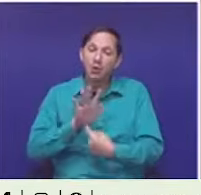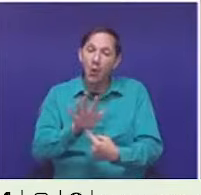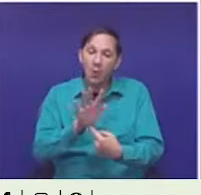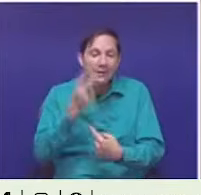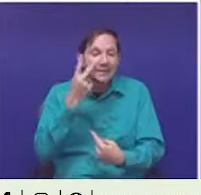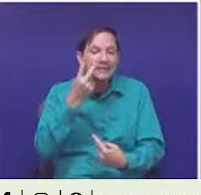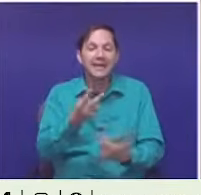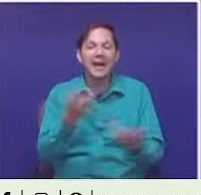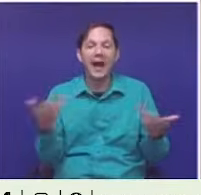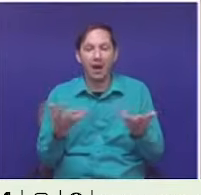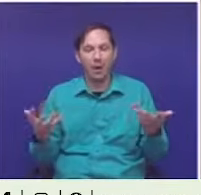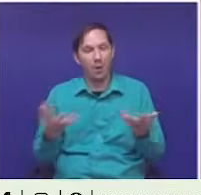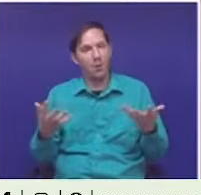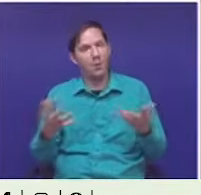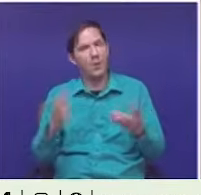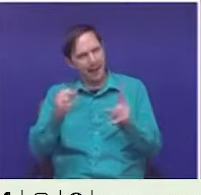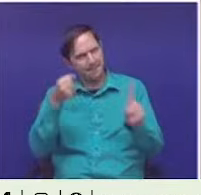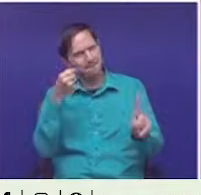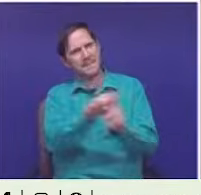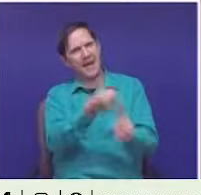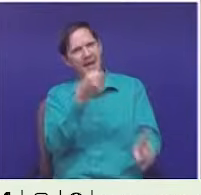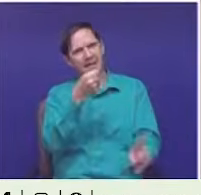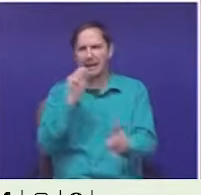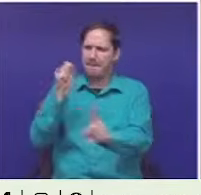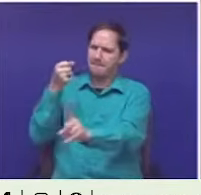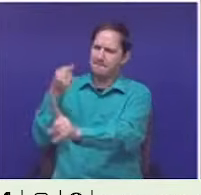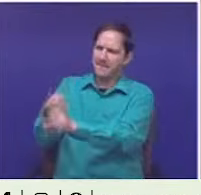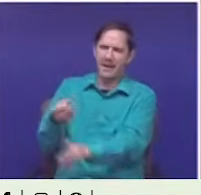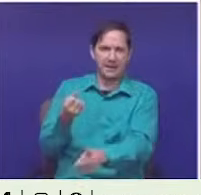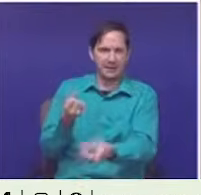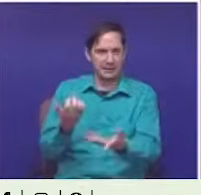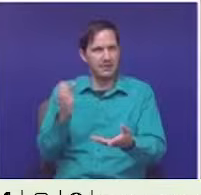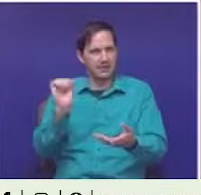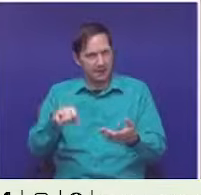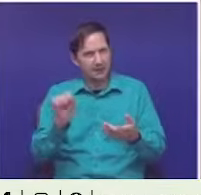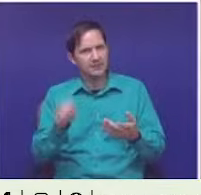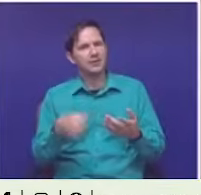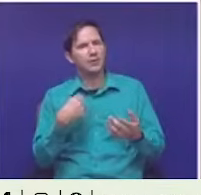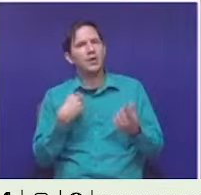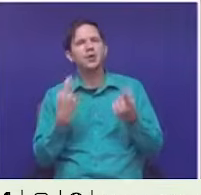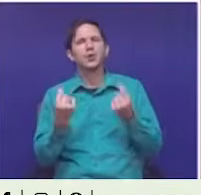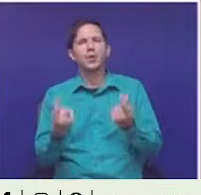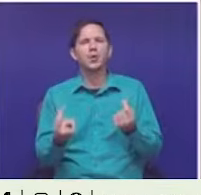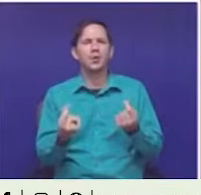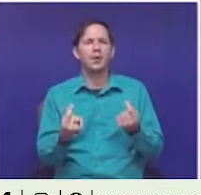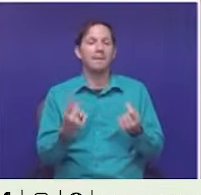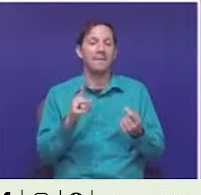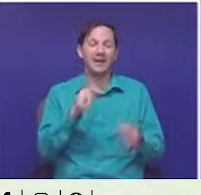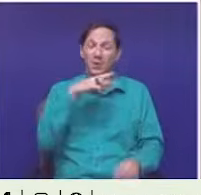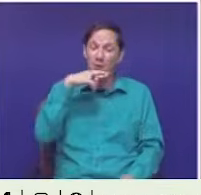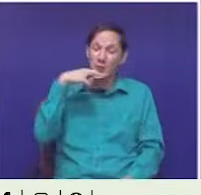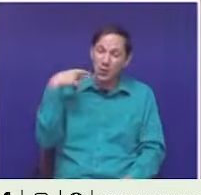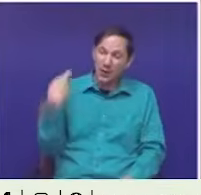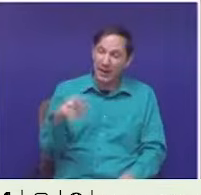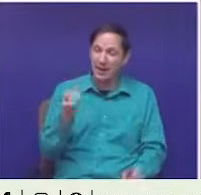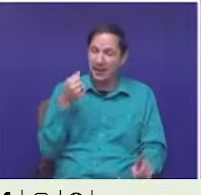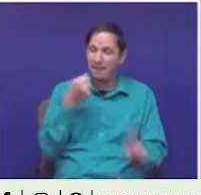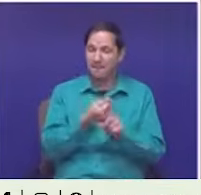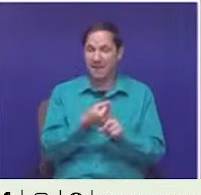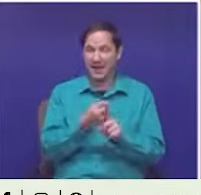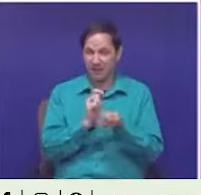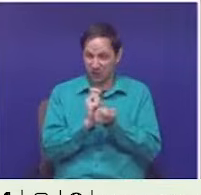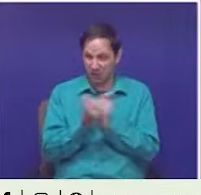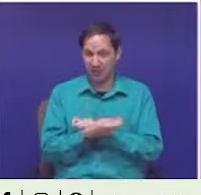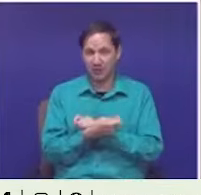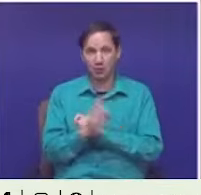be doing a tick box exercise and saying, yes, we monitored 10 schools, yes, we did that. The real impact, as you indicate here,